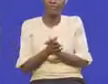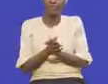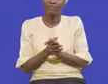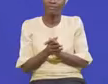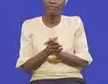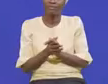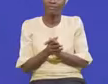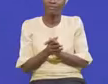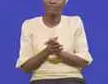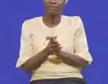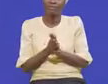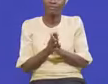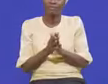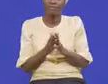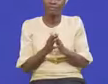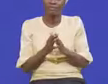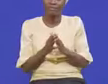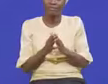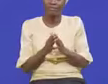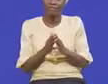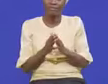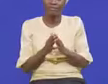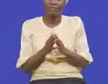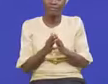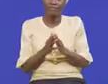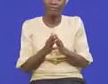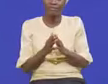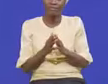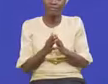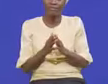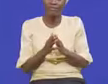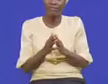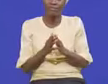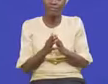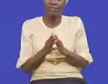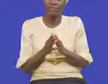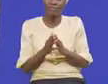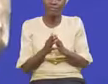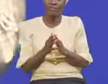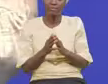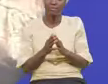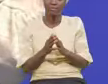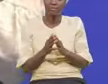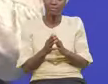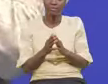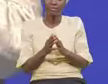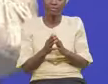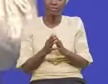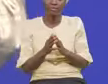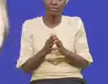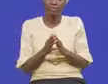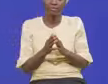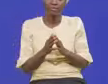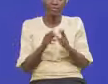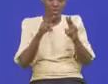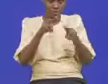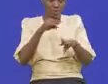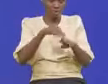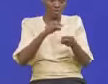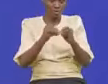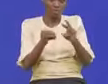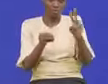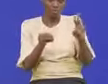dentia e na trova Kristo de kape sikanye moy kajua to akrema uncha na trova me. Look at number 2